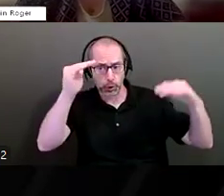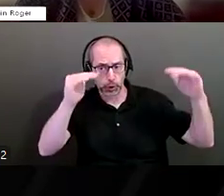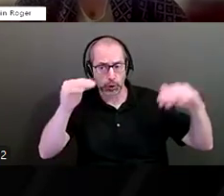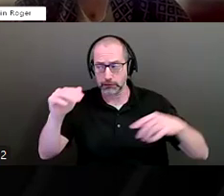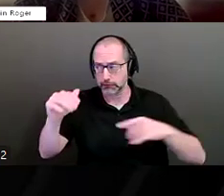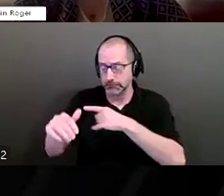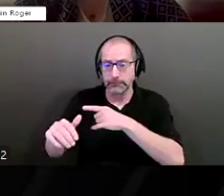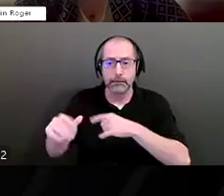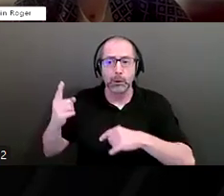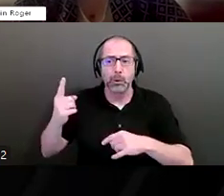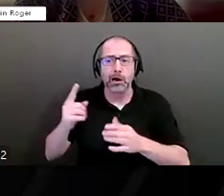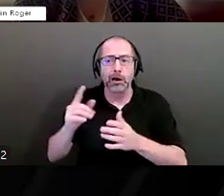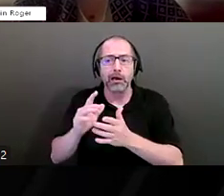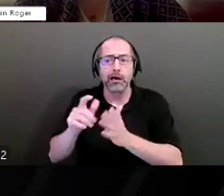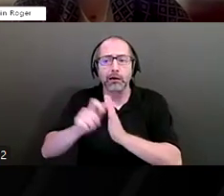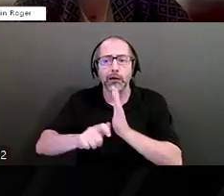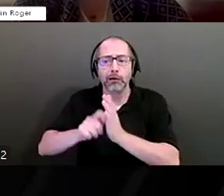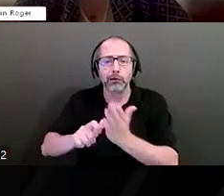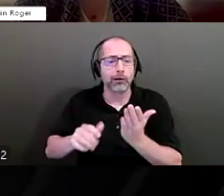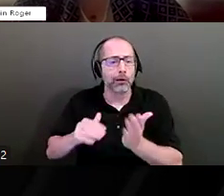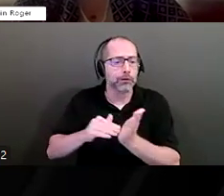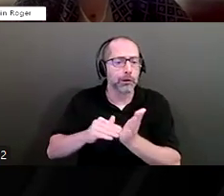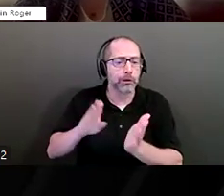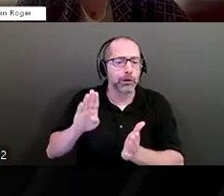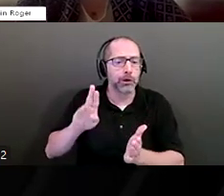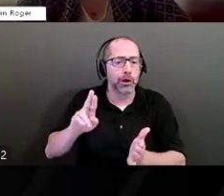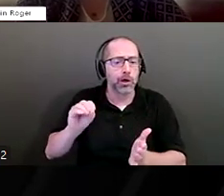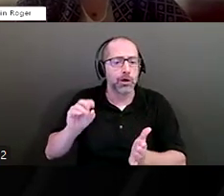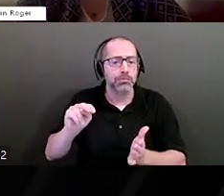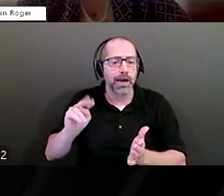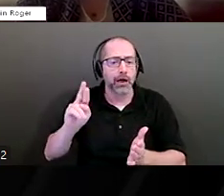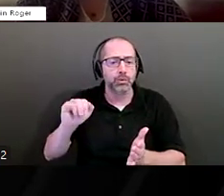One paper that I worked on with Dr. Brownrich and Dr. Ursel